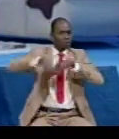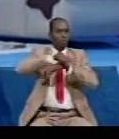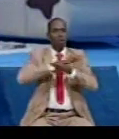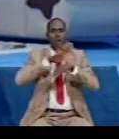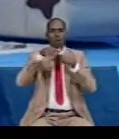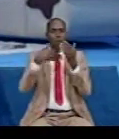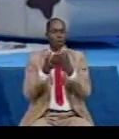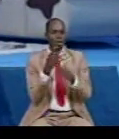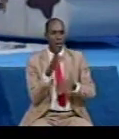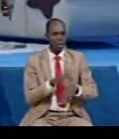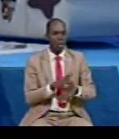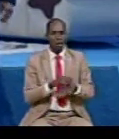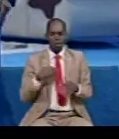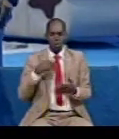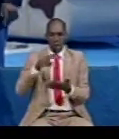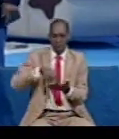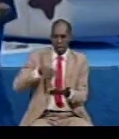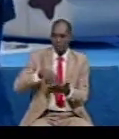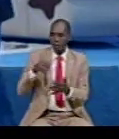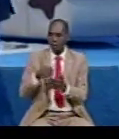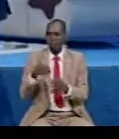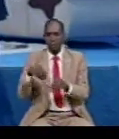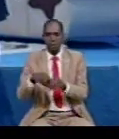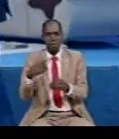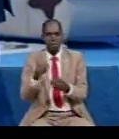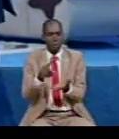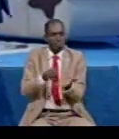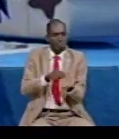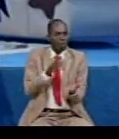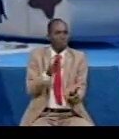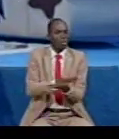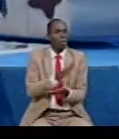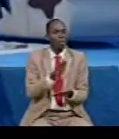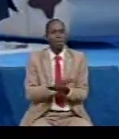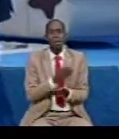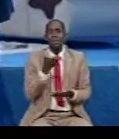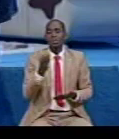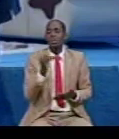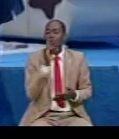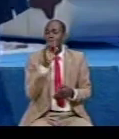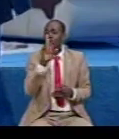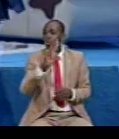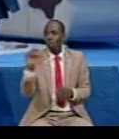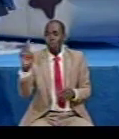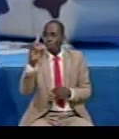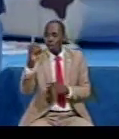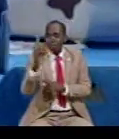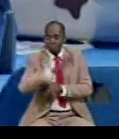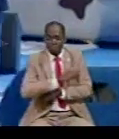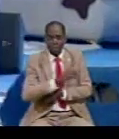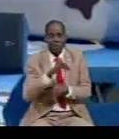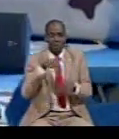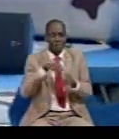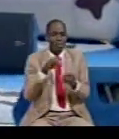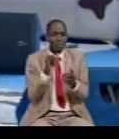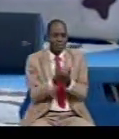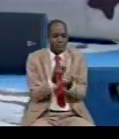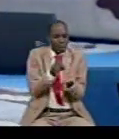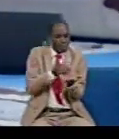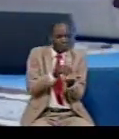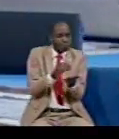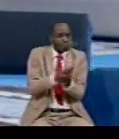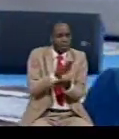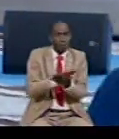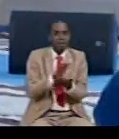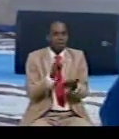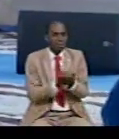we read about it. There is no day in the news, in the media, that they'll not report that this trouble is